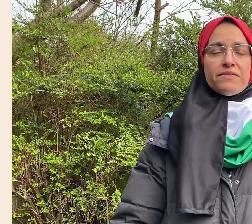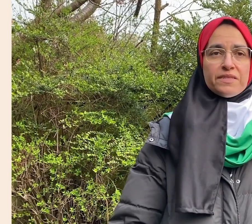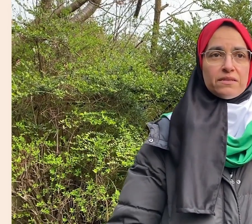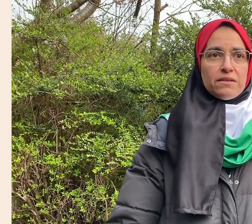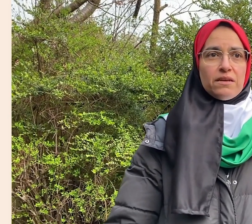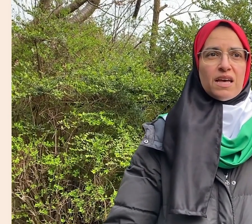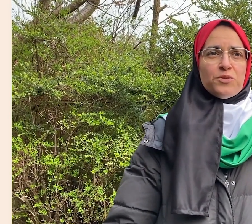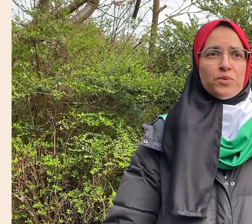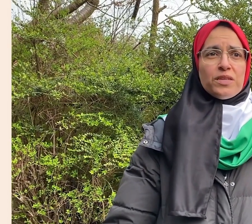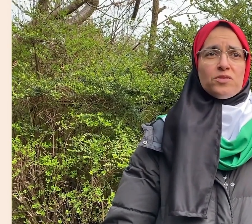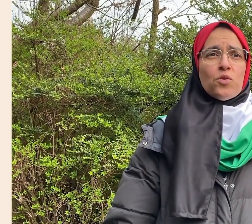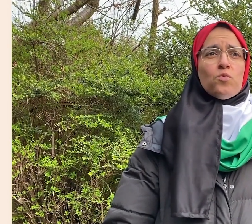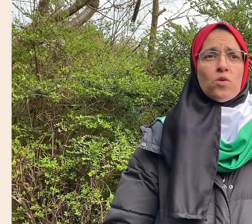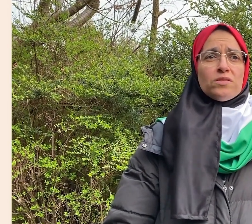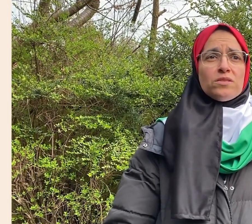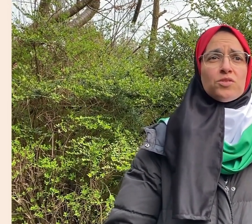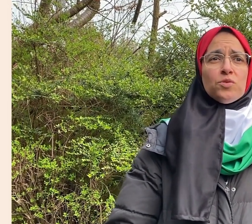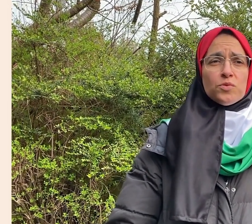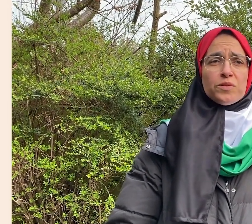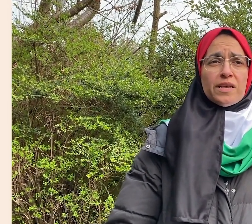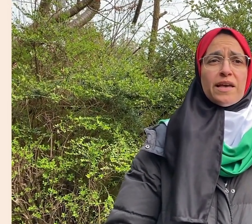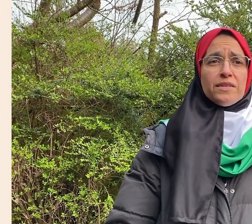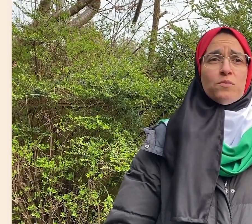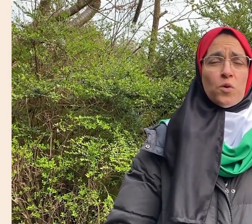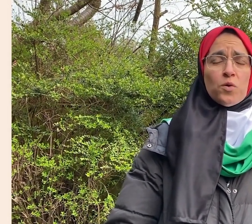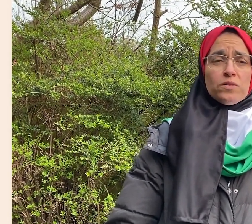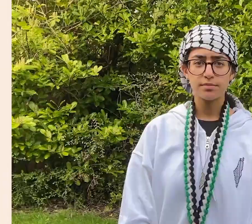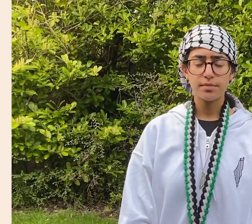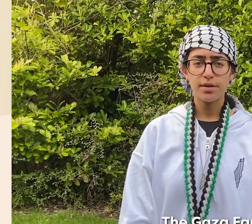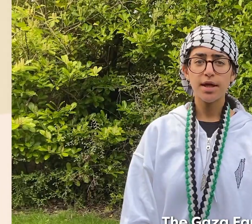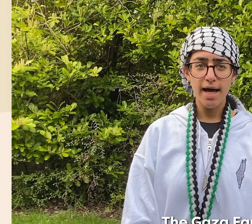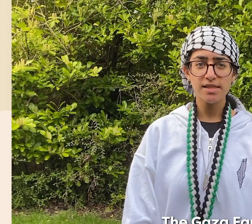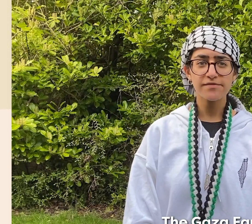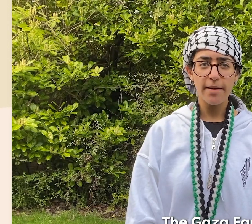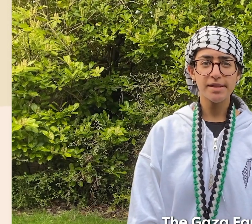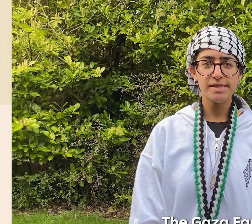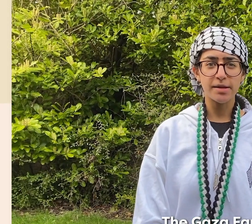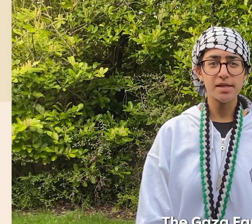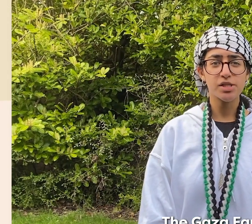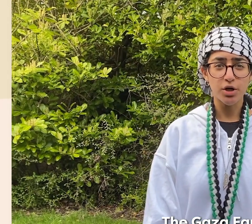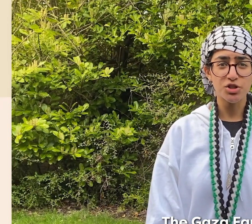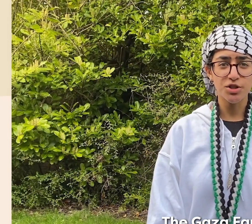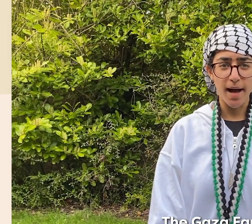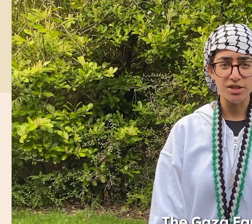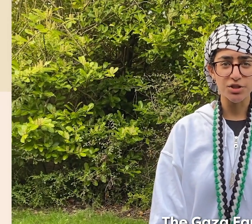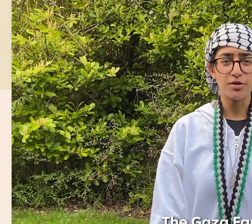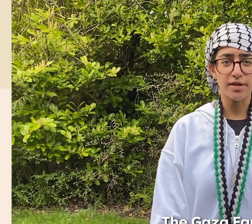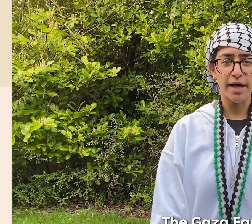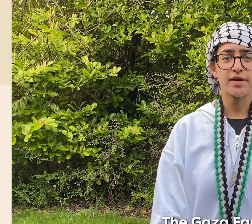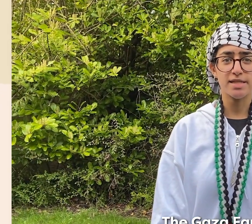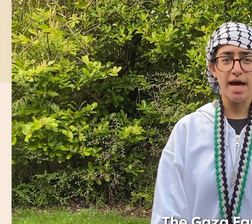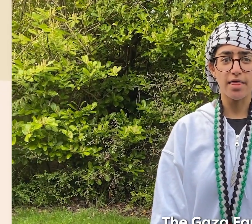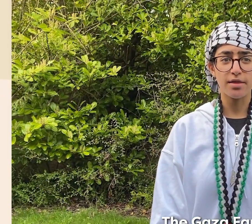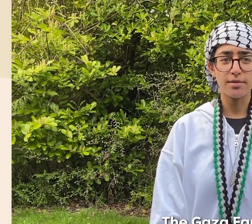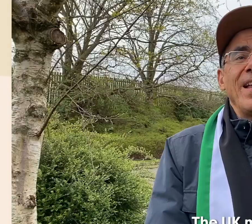precious lives, and we don't want to lose any more. The Gaza family scheme is an urgent matter of life and death.